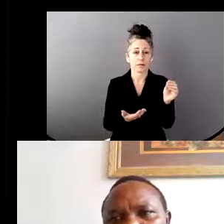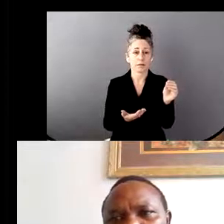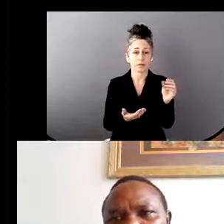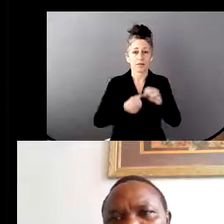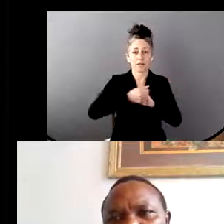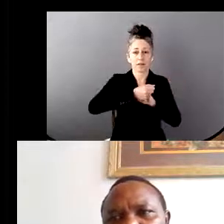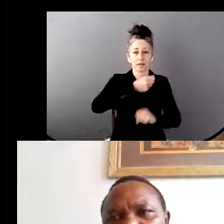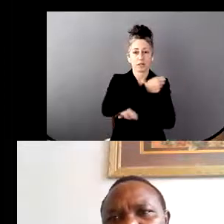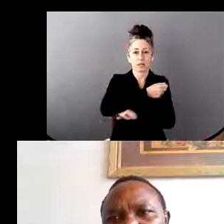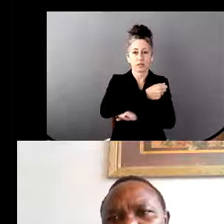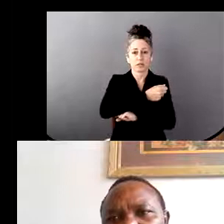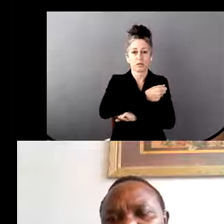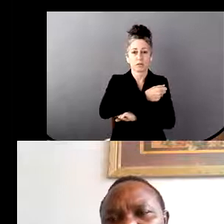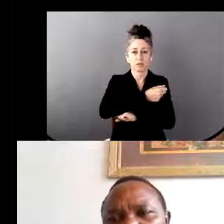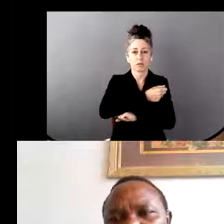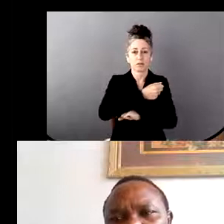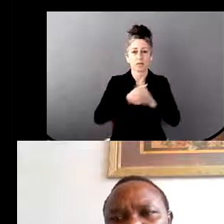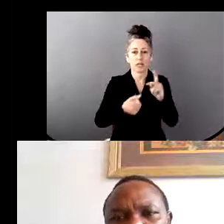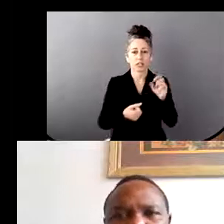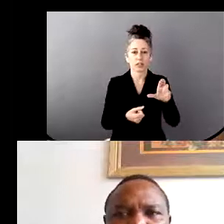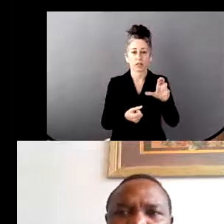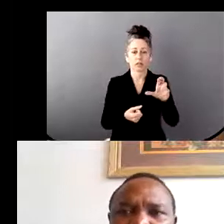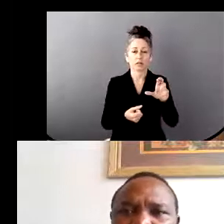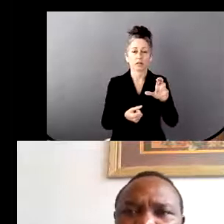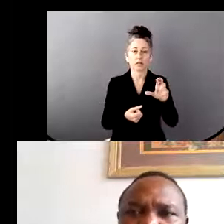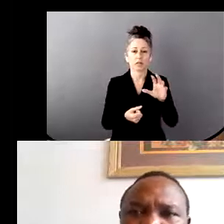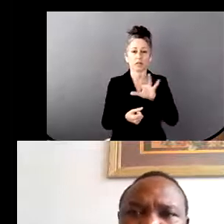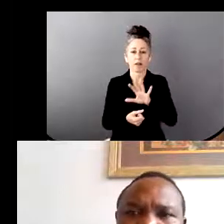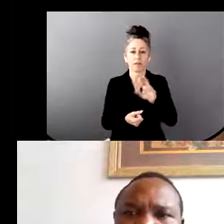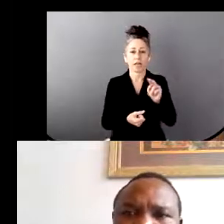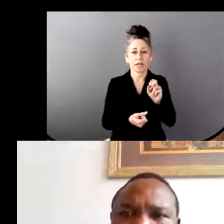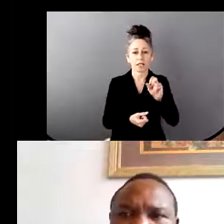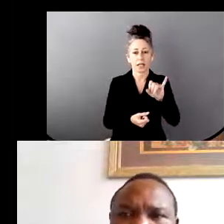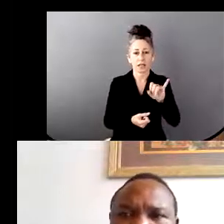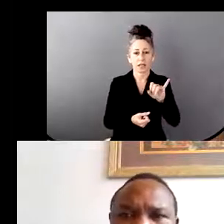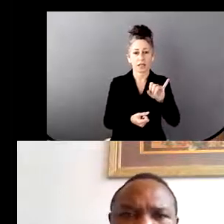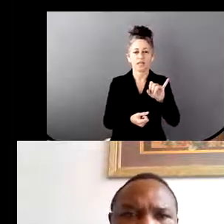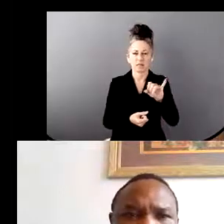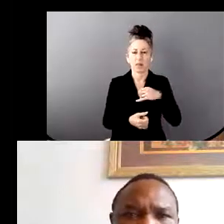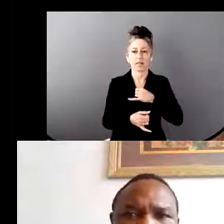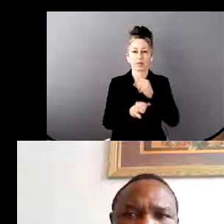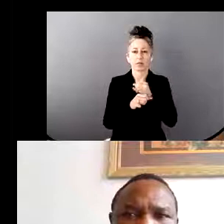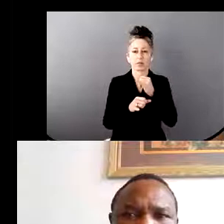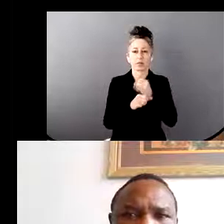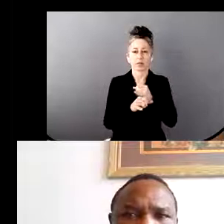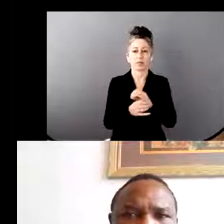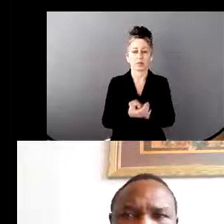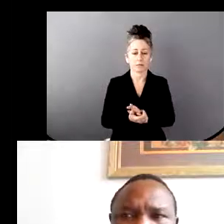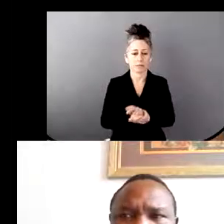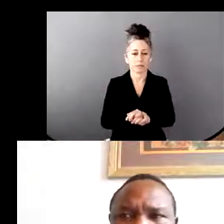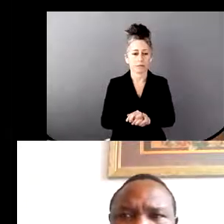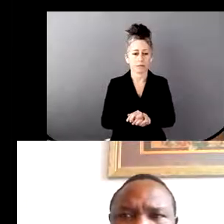Kessler Foundation, that's the KF, the Kessler Foundation, and our 5 MSI institutions that we're working with. And the 5